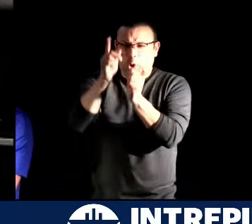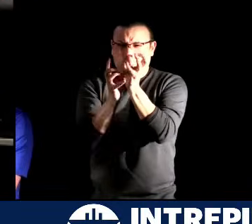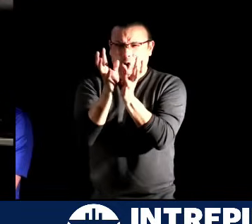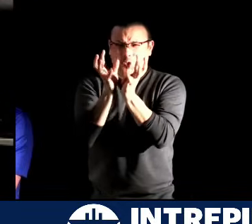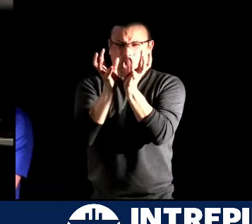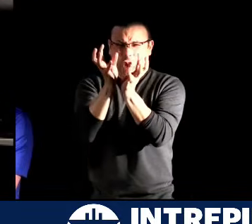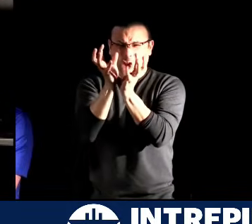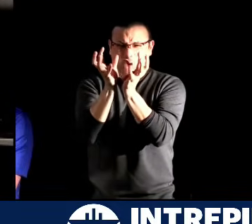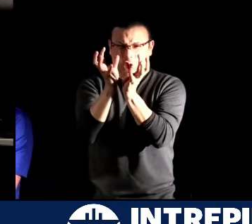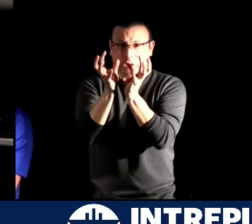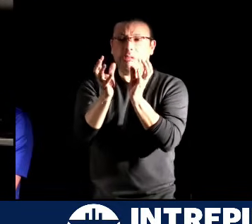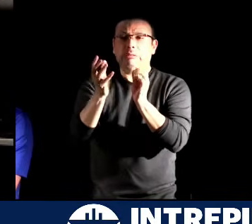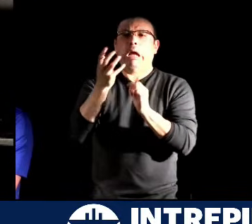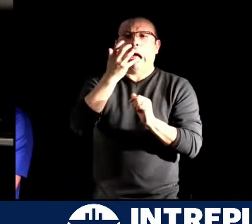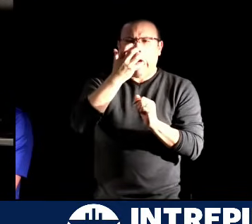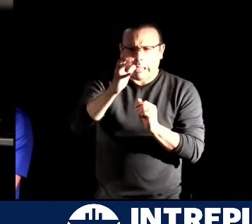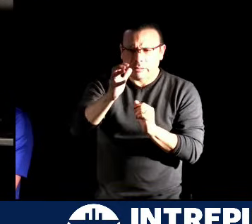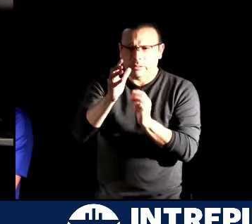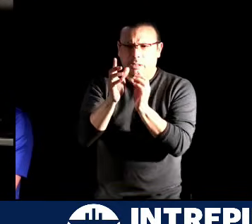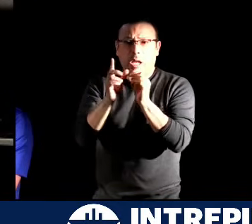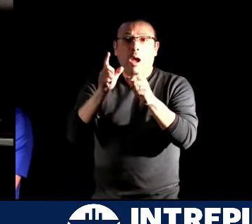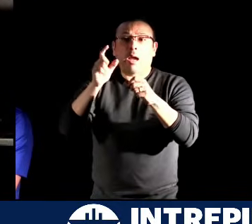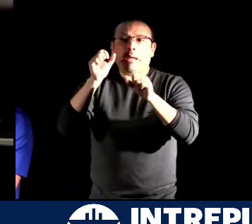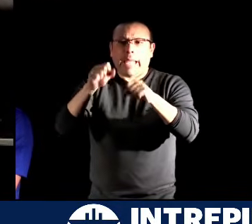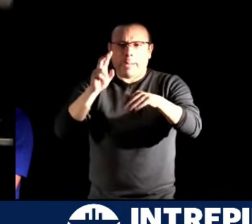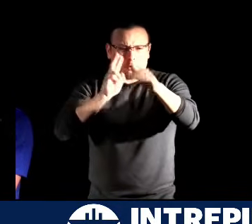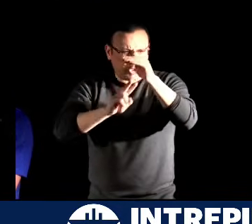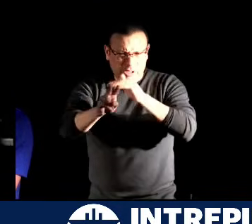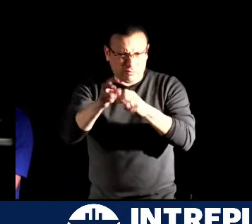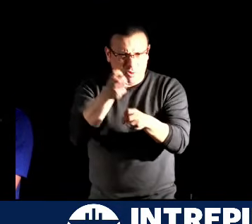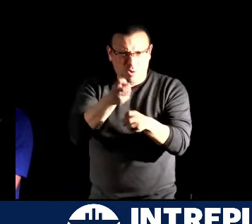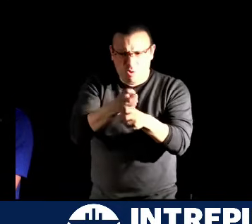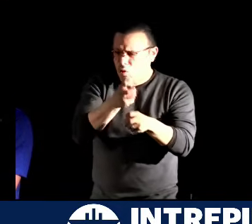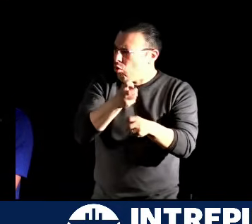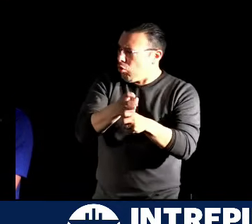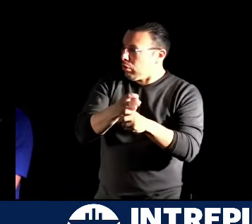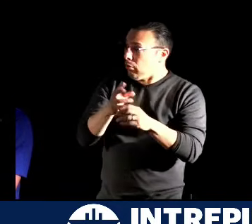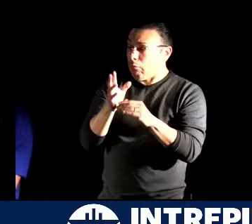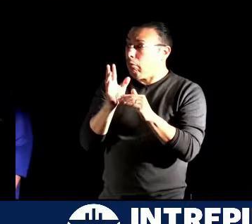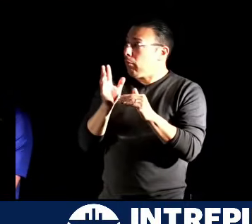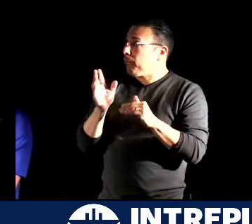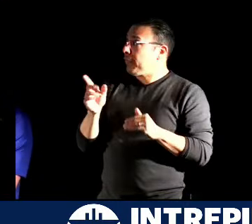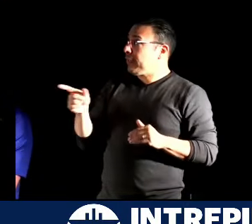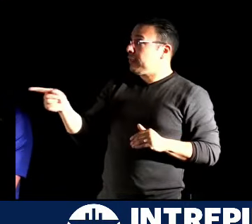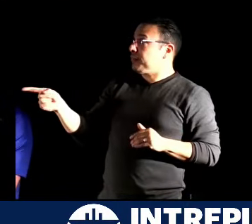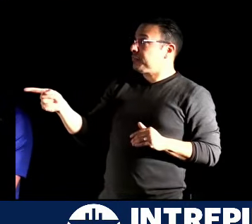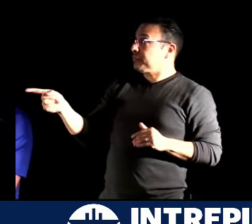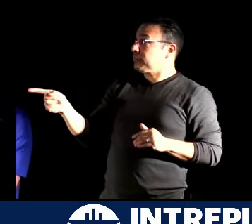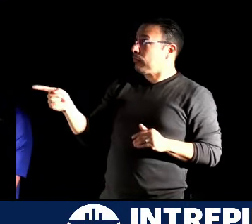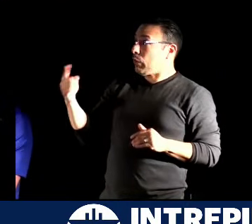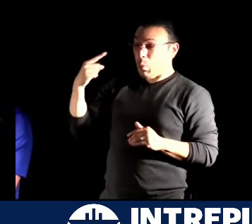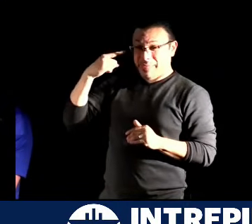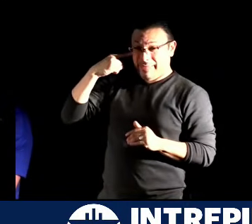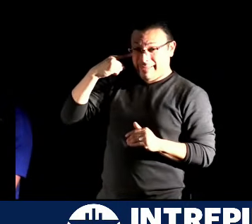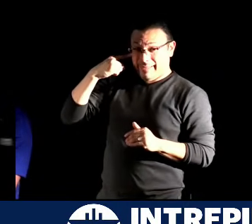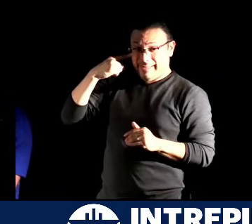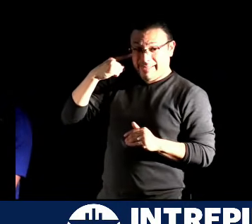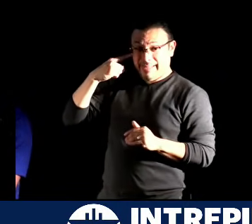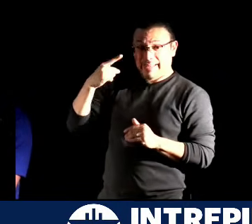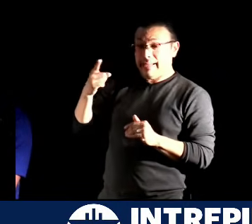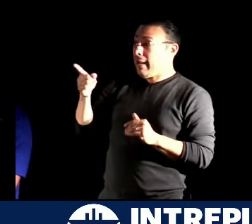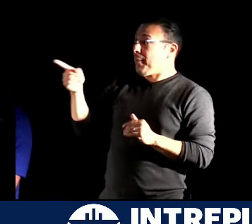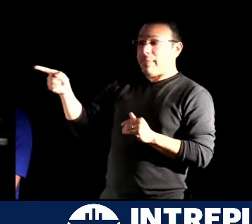very impulsive and fast from the get-go. This is how now we think the solar wind is forming. It's not that